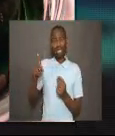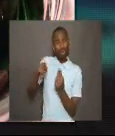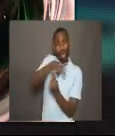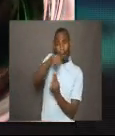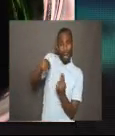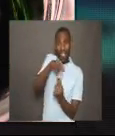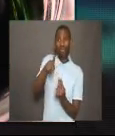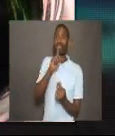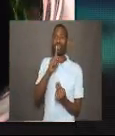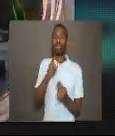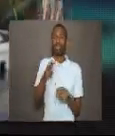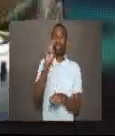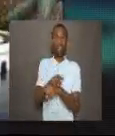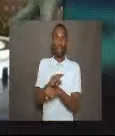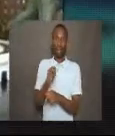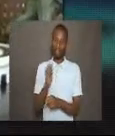vibrate faster.